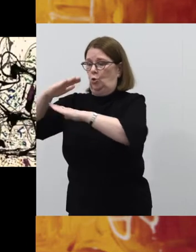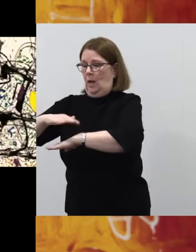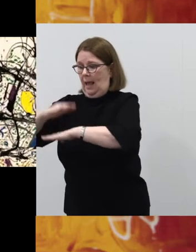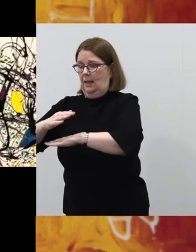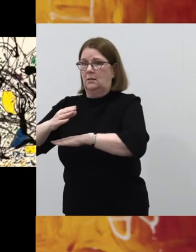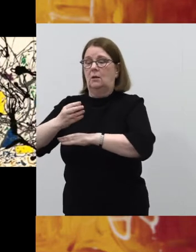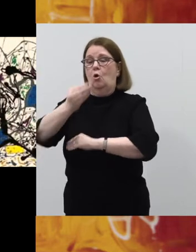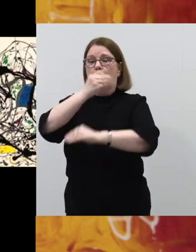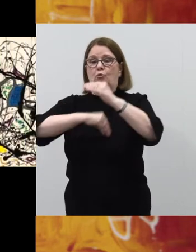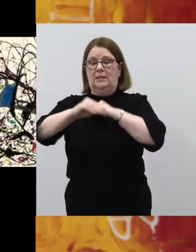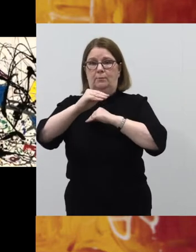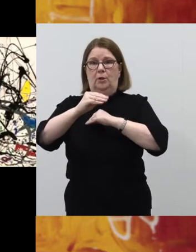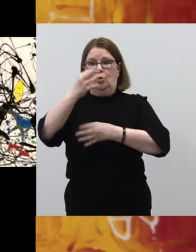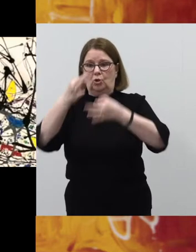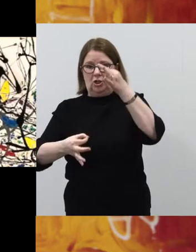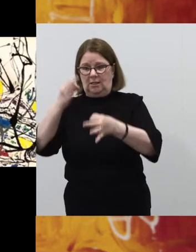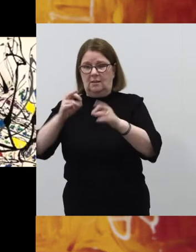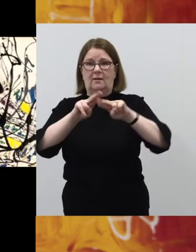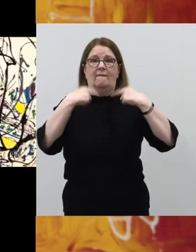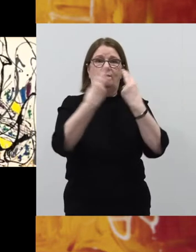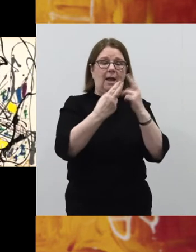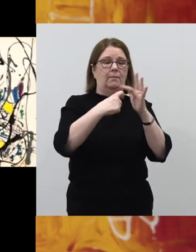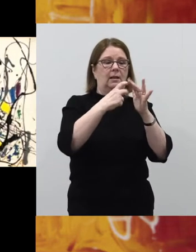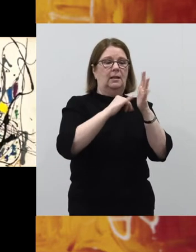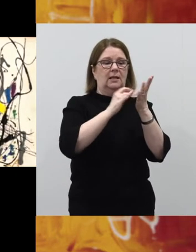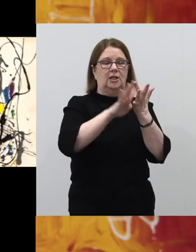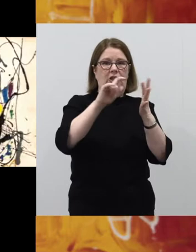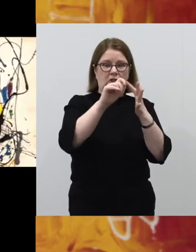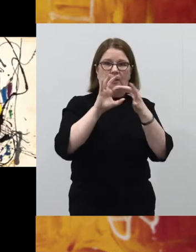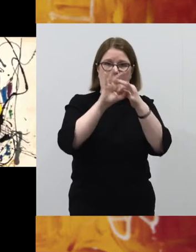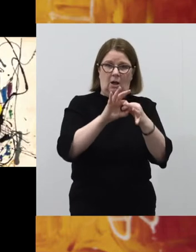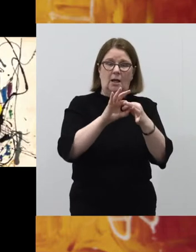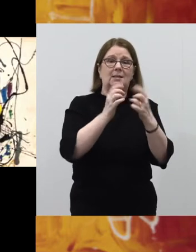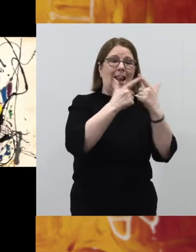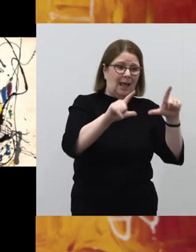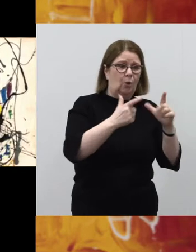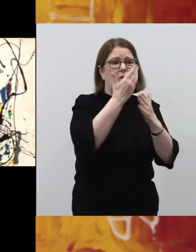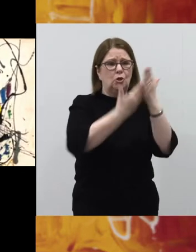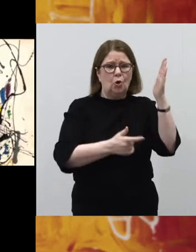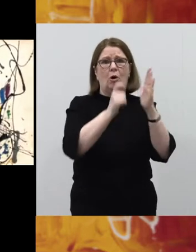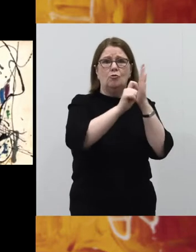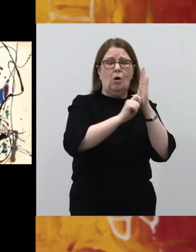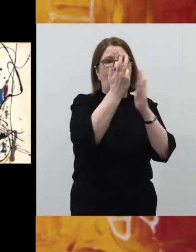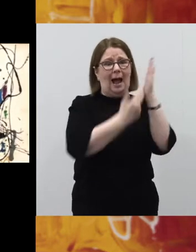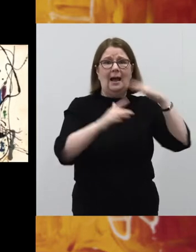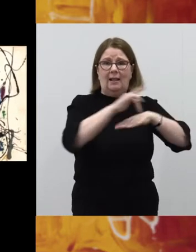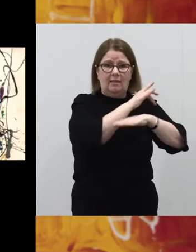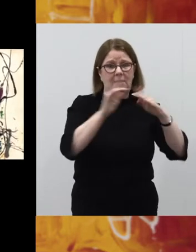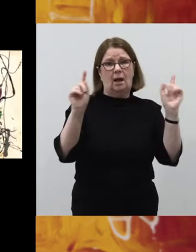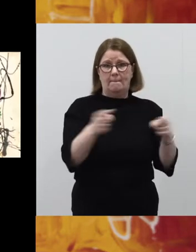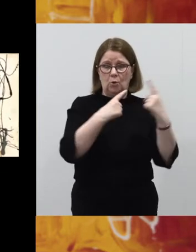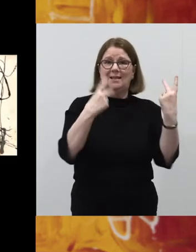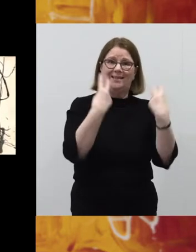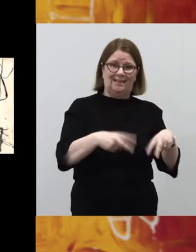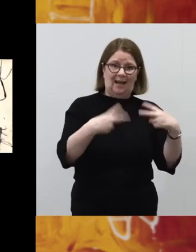shifting of mental states. As practitioners, it is something we are aware of as we shift in and out